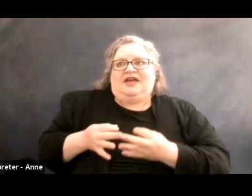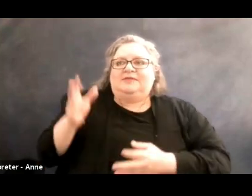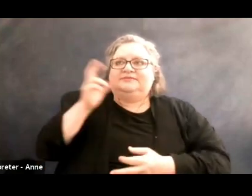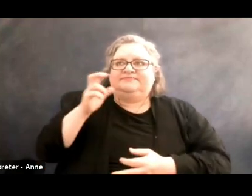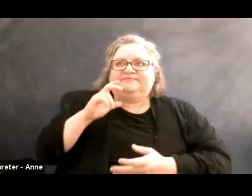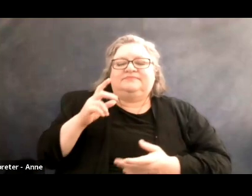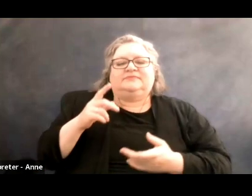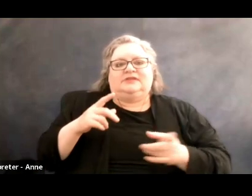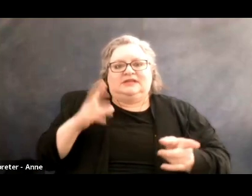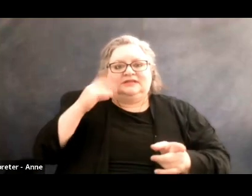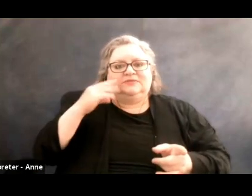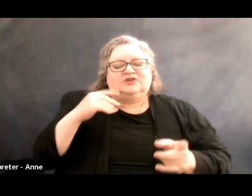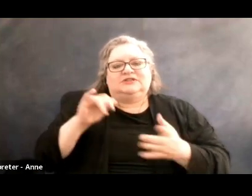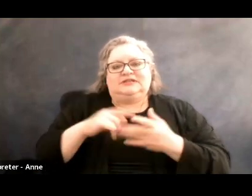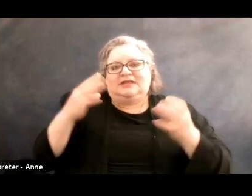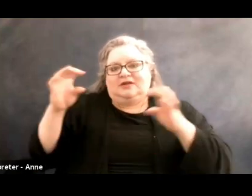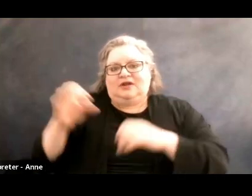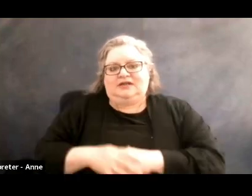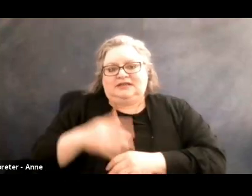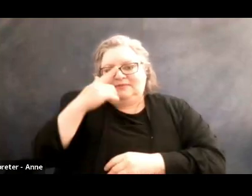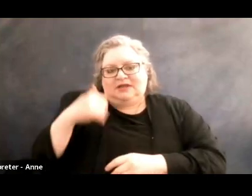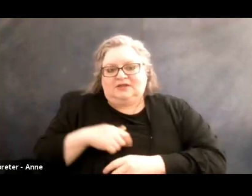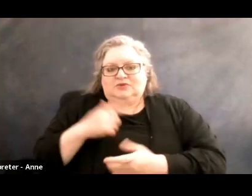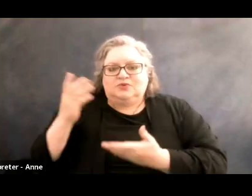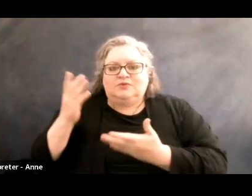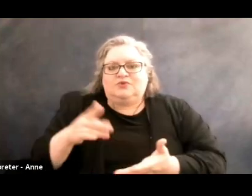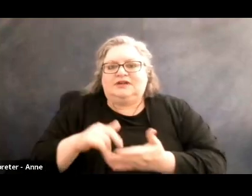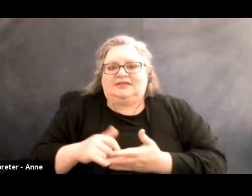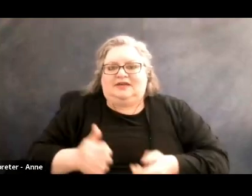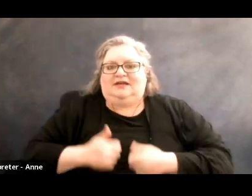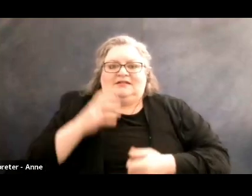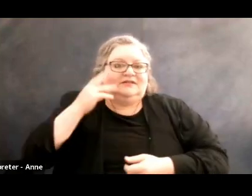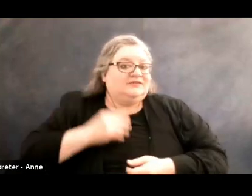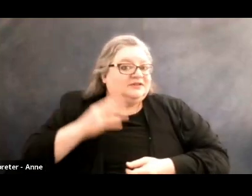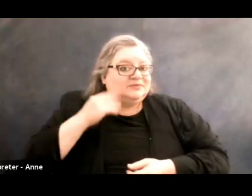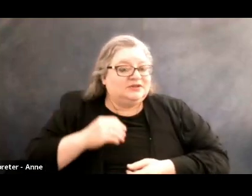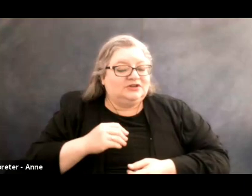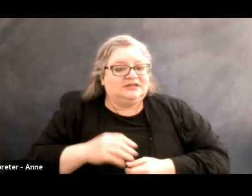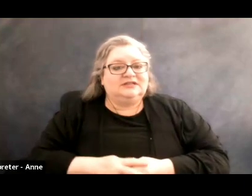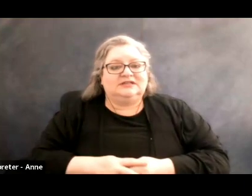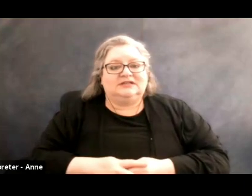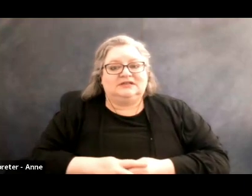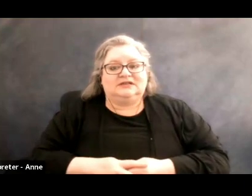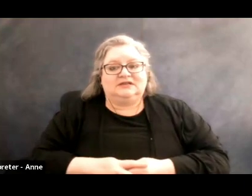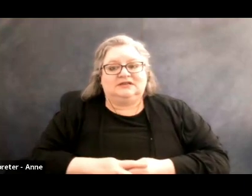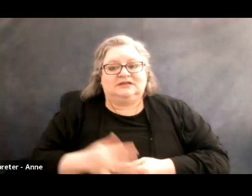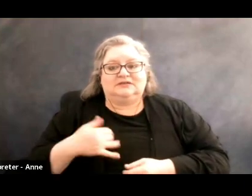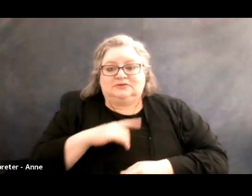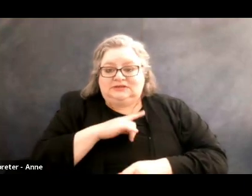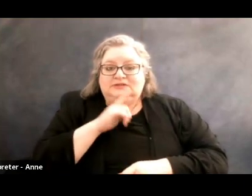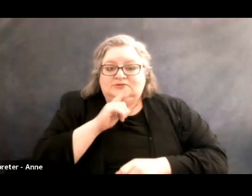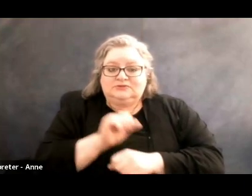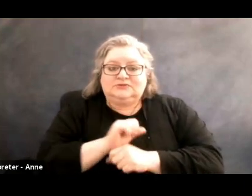And so, because we bring that lived experience, we really can help